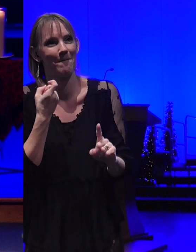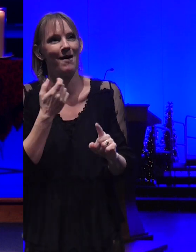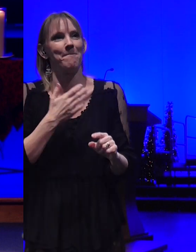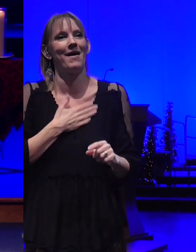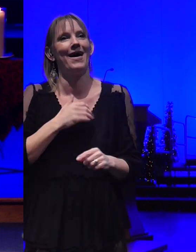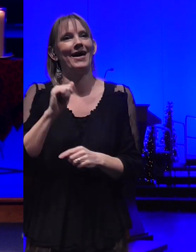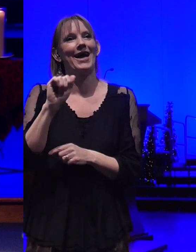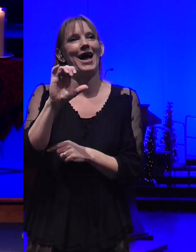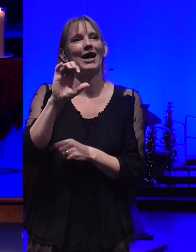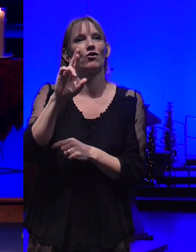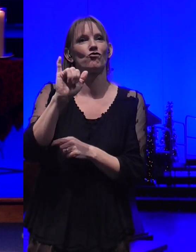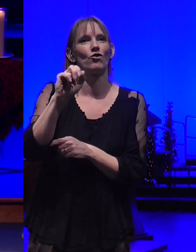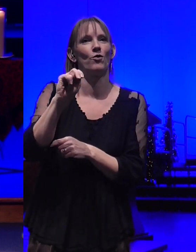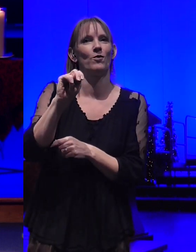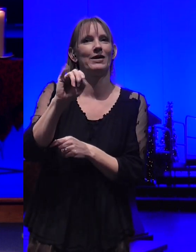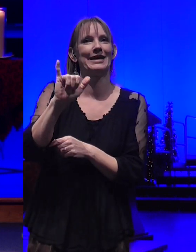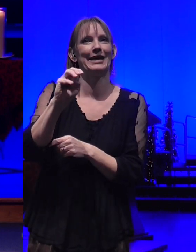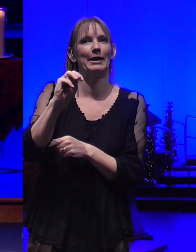acronyms.